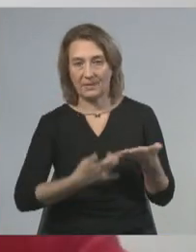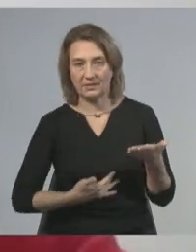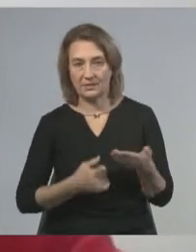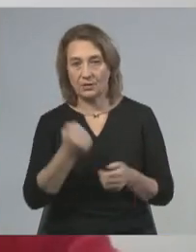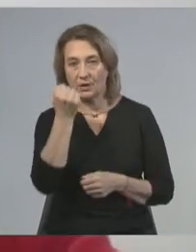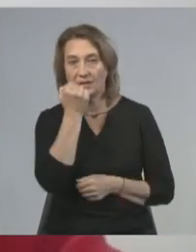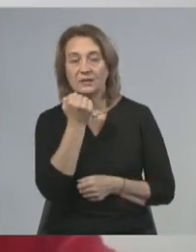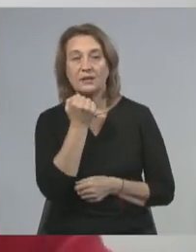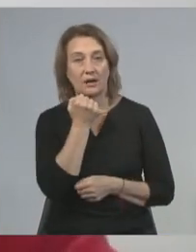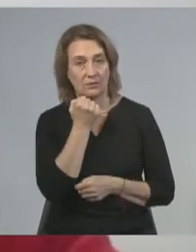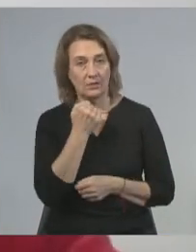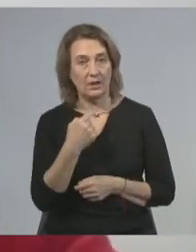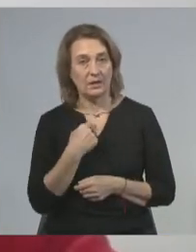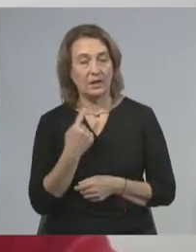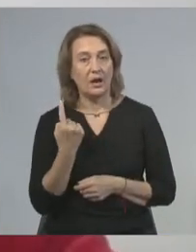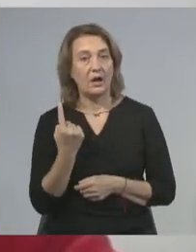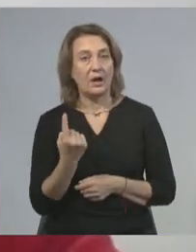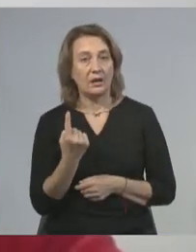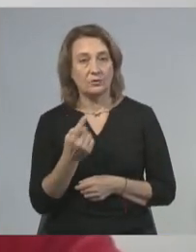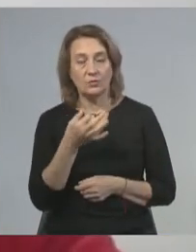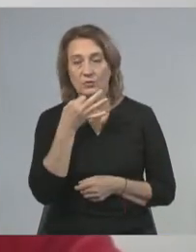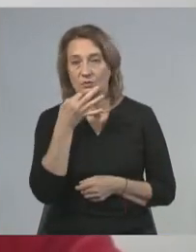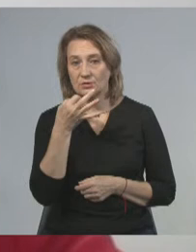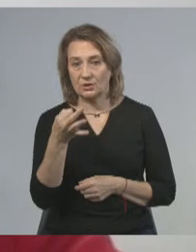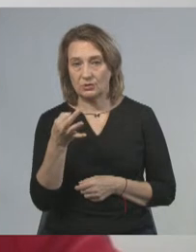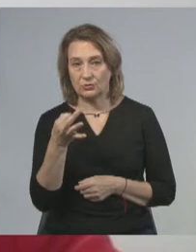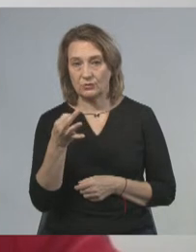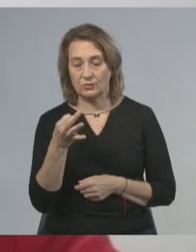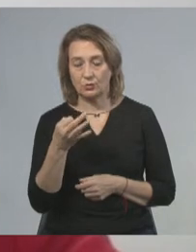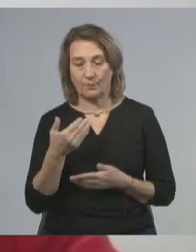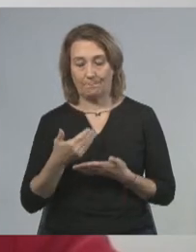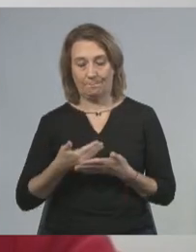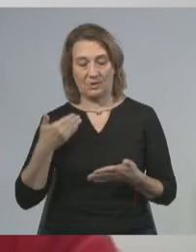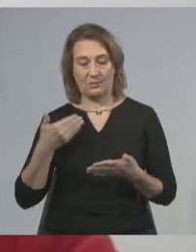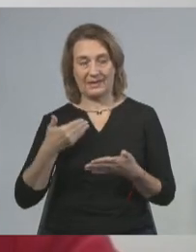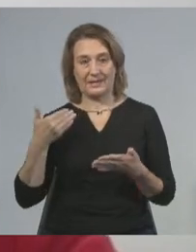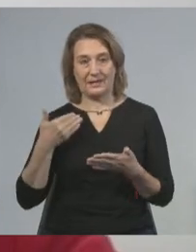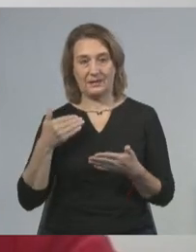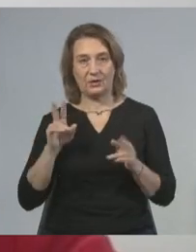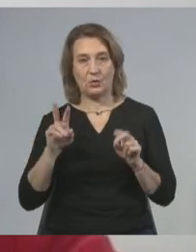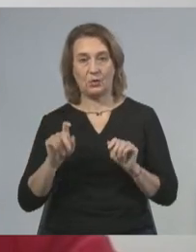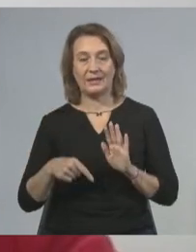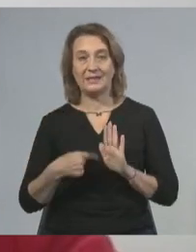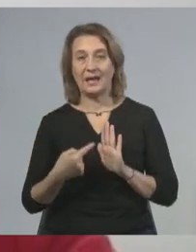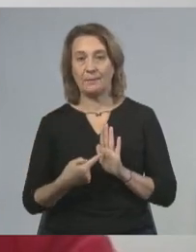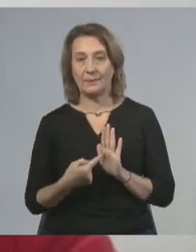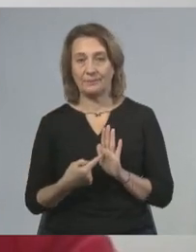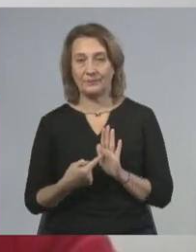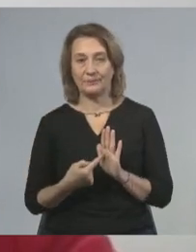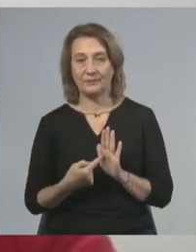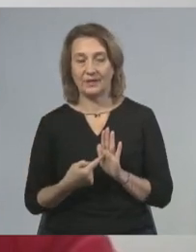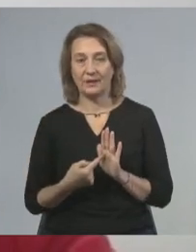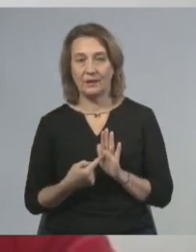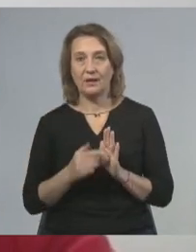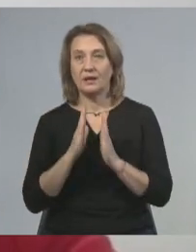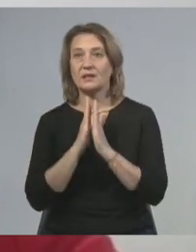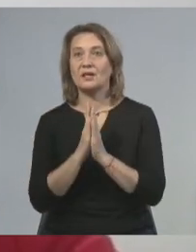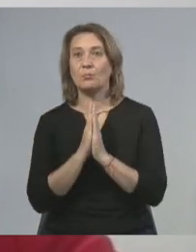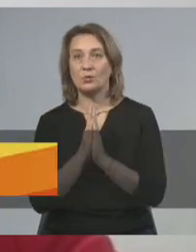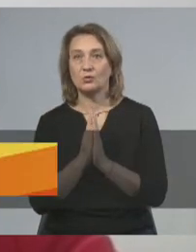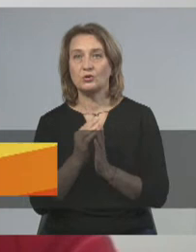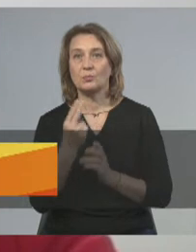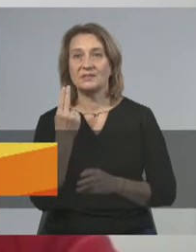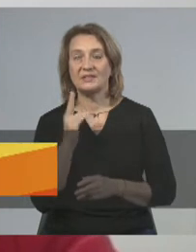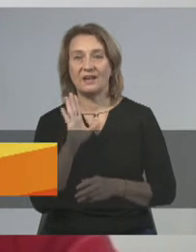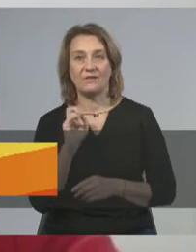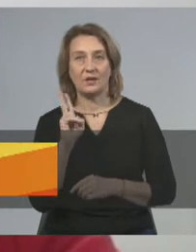work thanks a lot qaeta i would like to comment on the previous question i invited the central